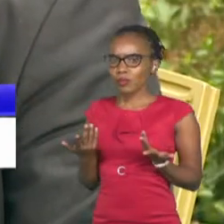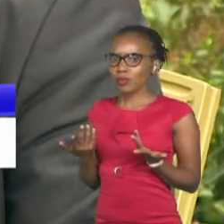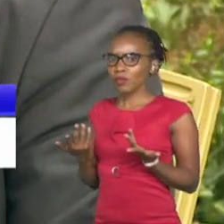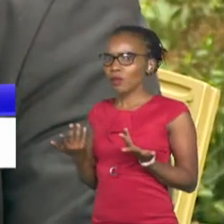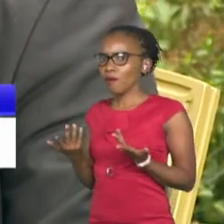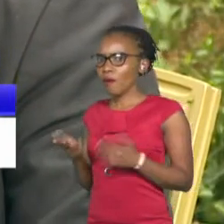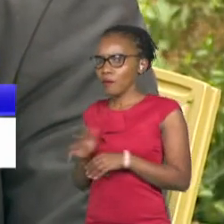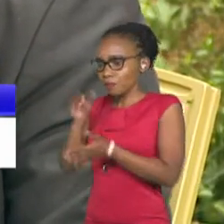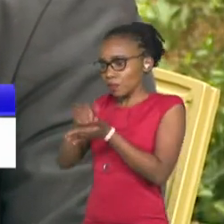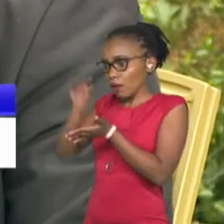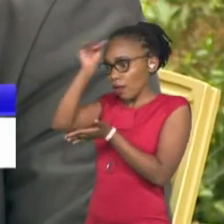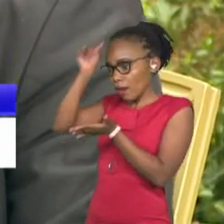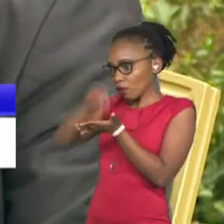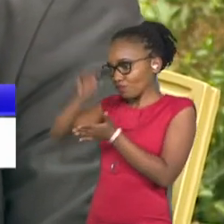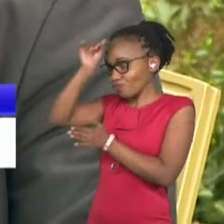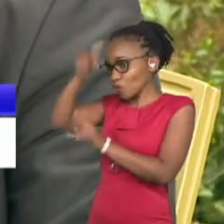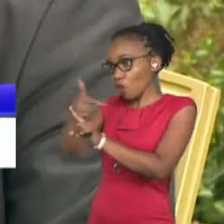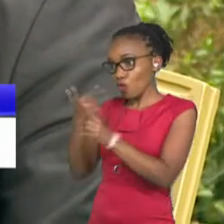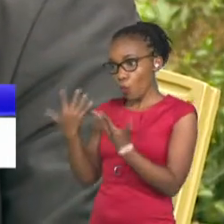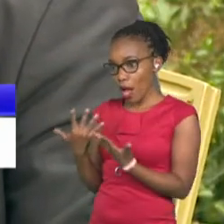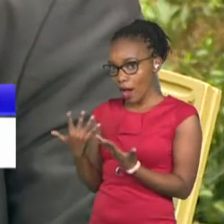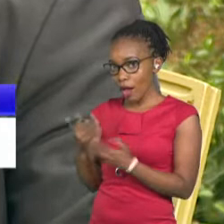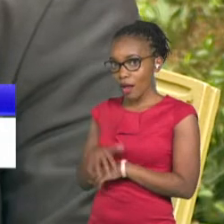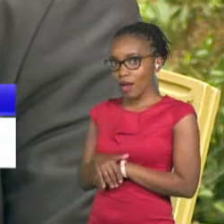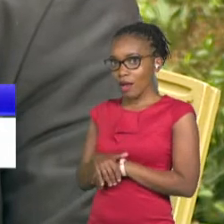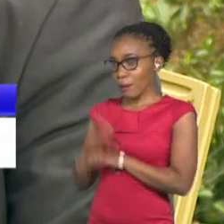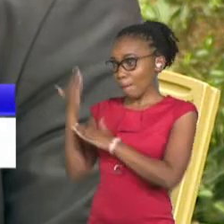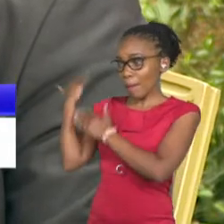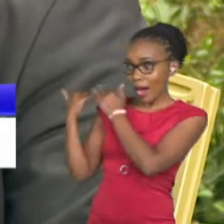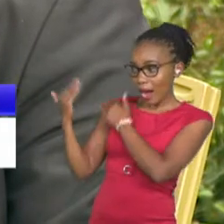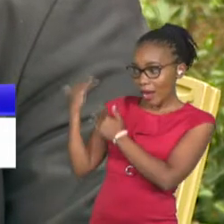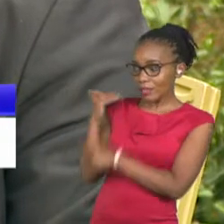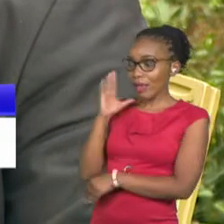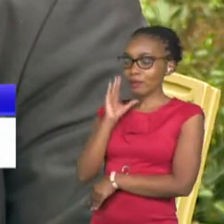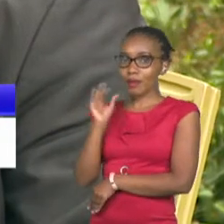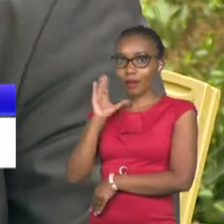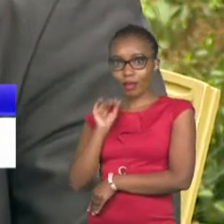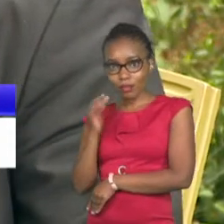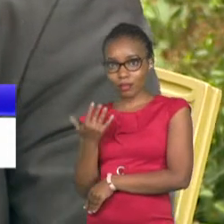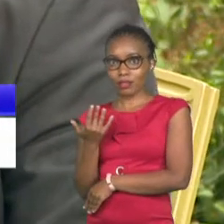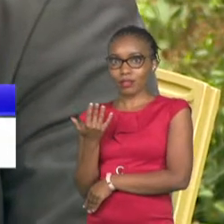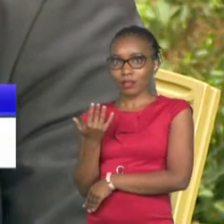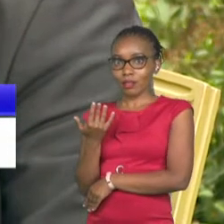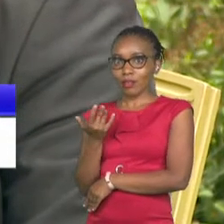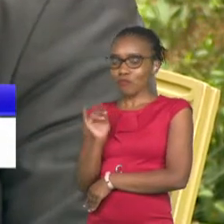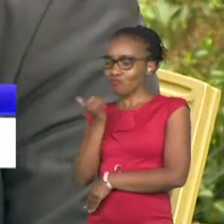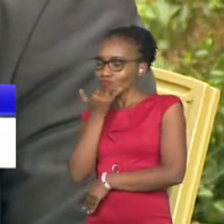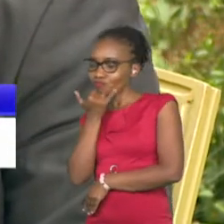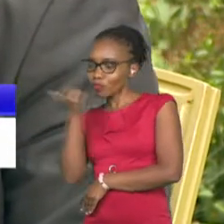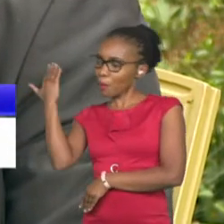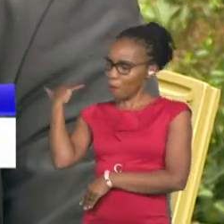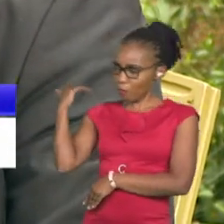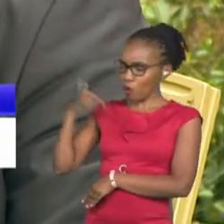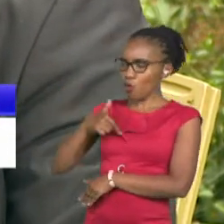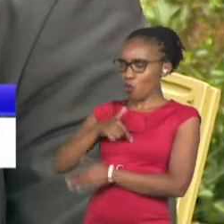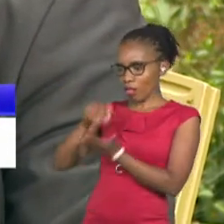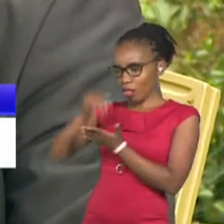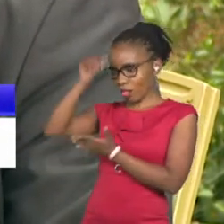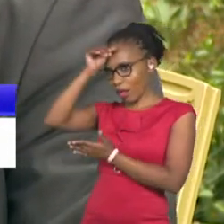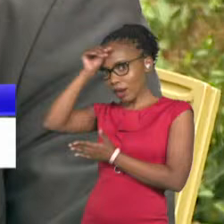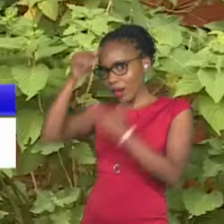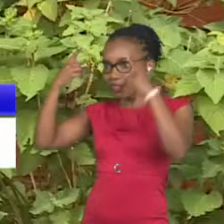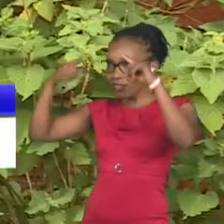We learn from past experiences, from mistakes that have been done by others,